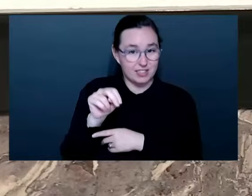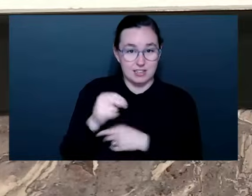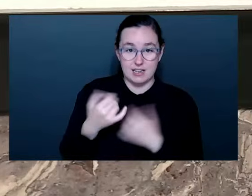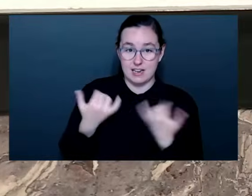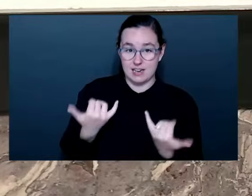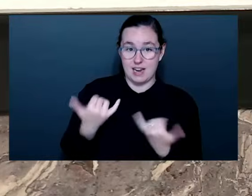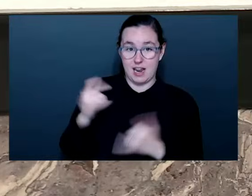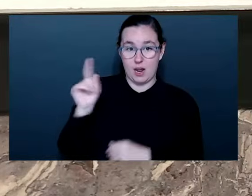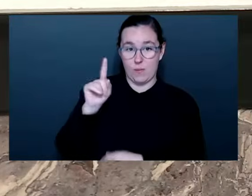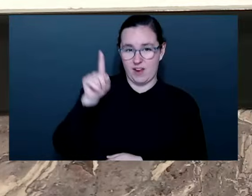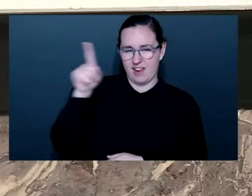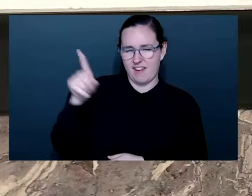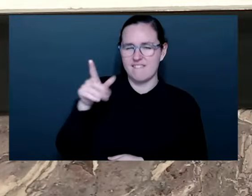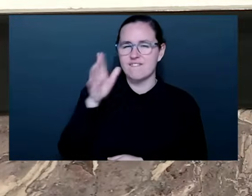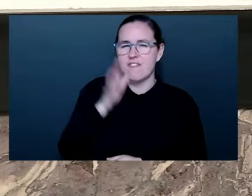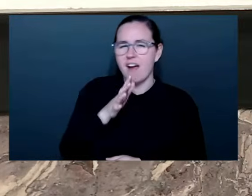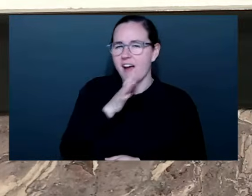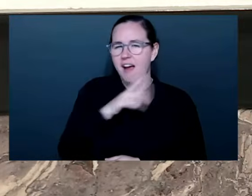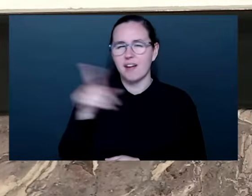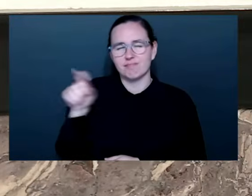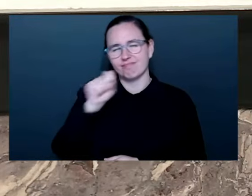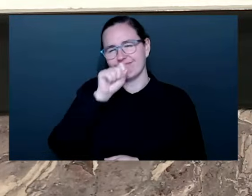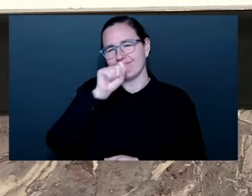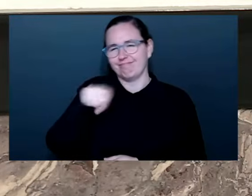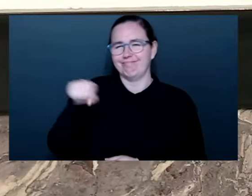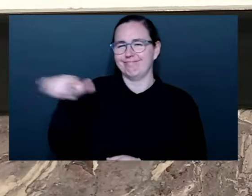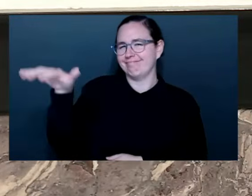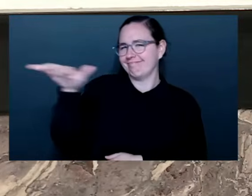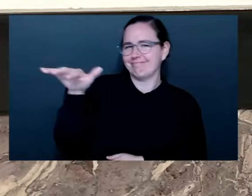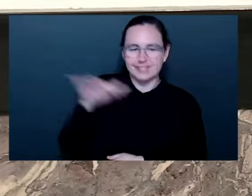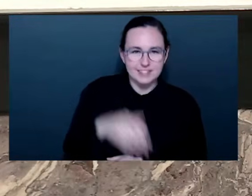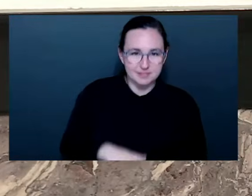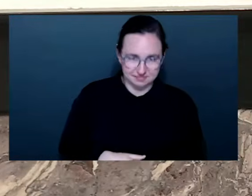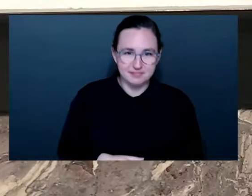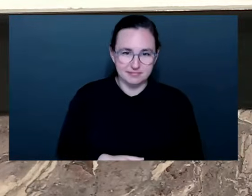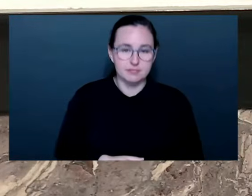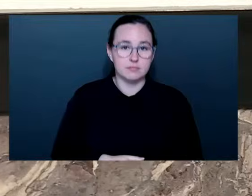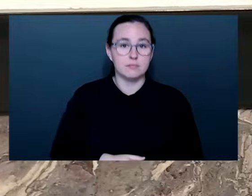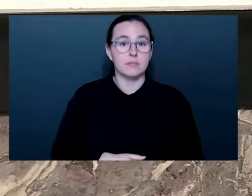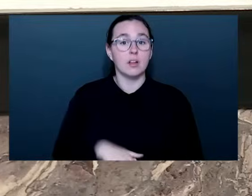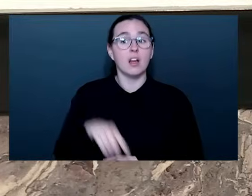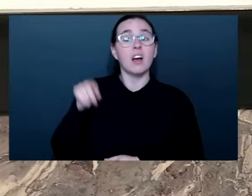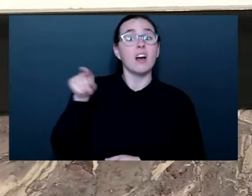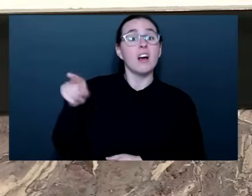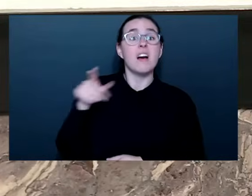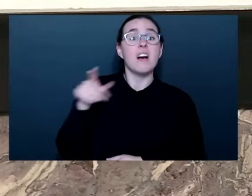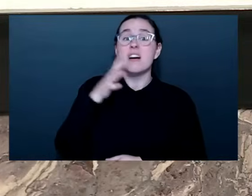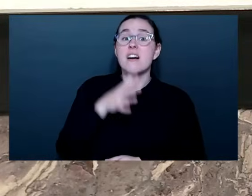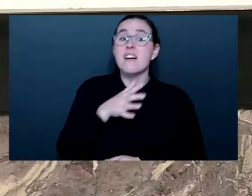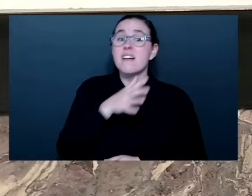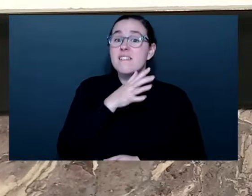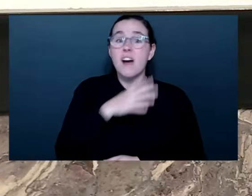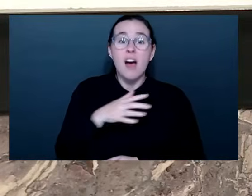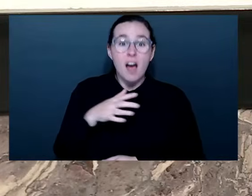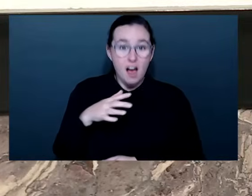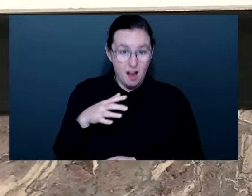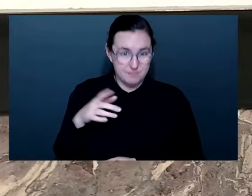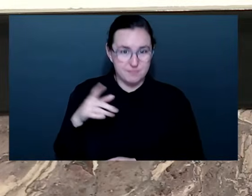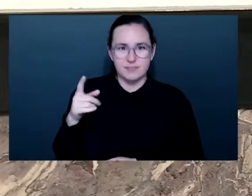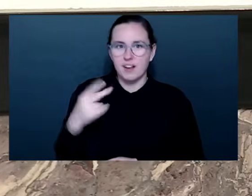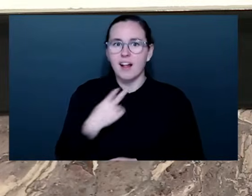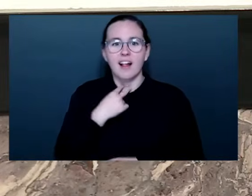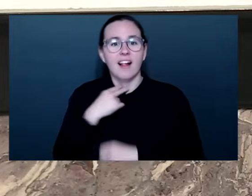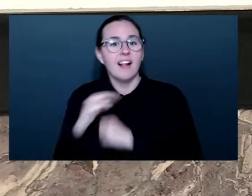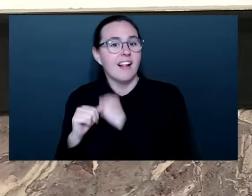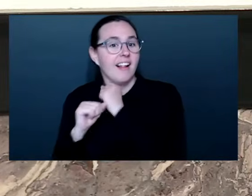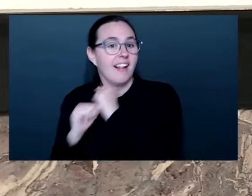being a farmer is that you really don't get to go on vacation, and if you leave the farm, it's normally one or the other. It would be my wife leaving the